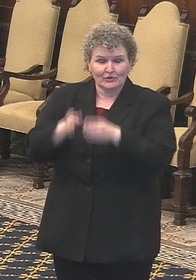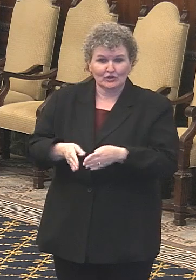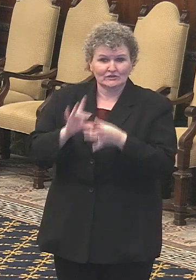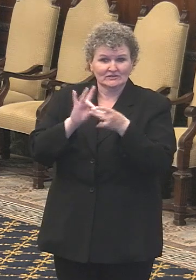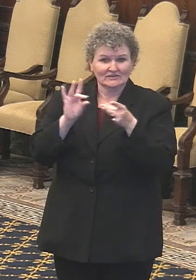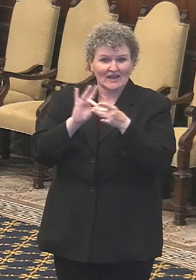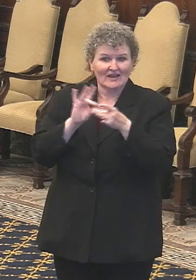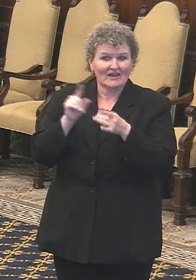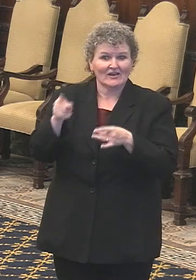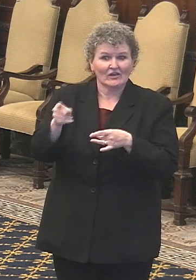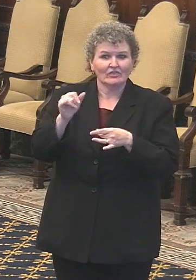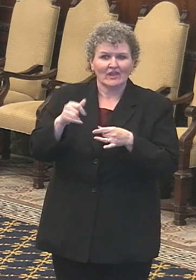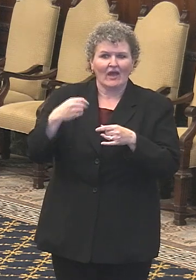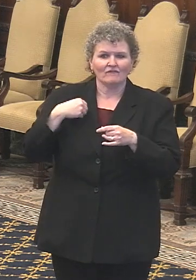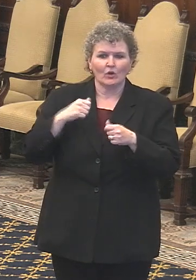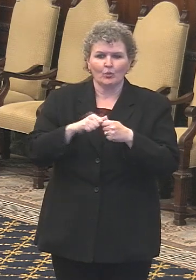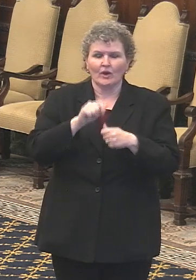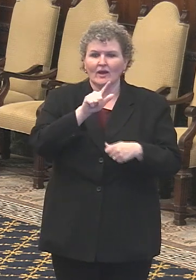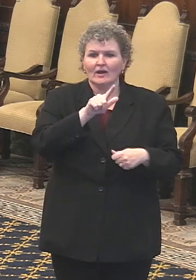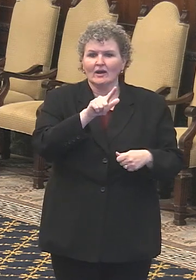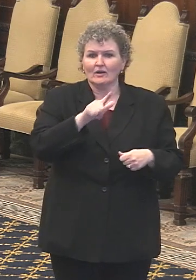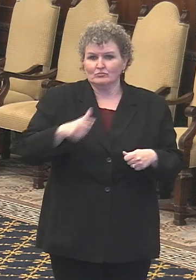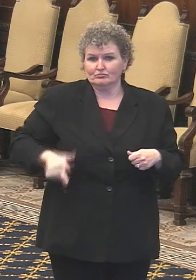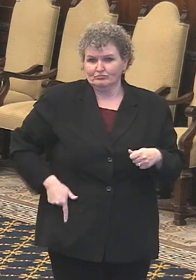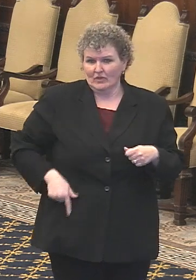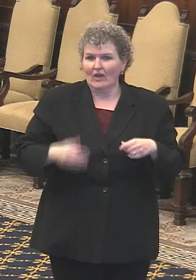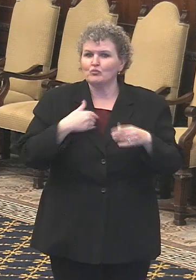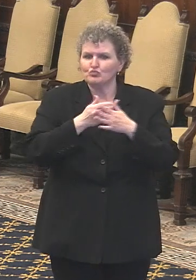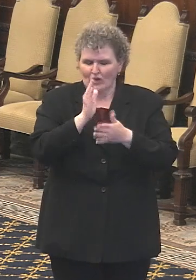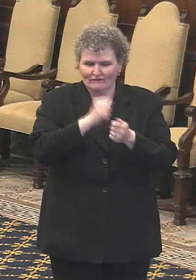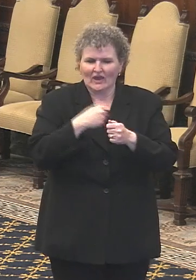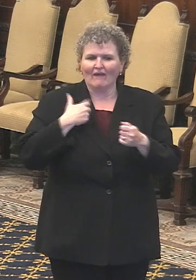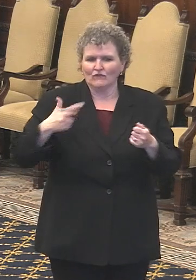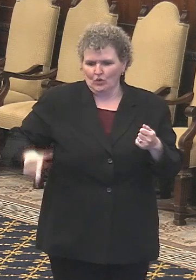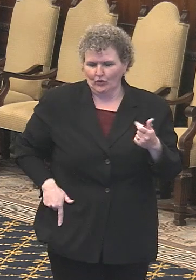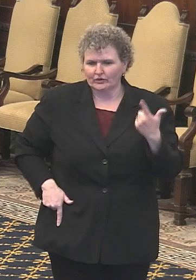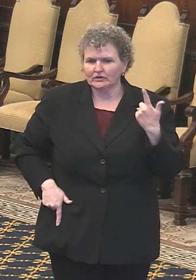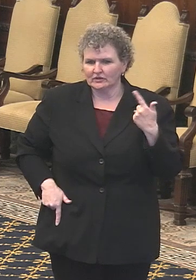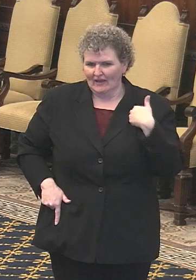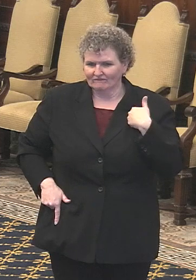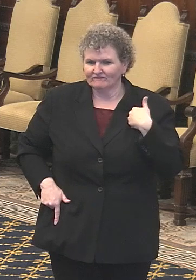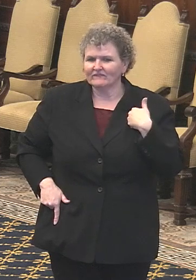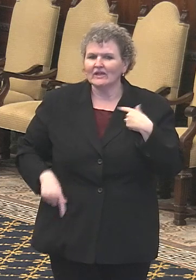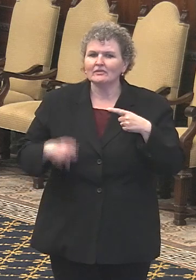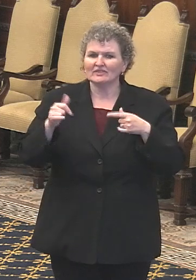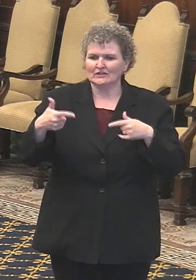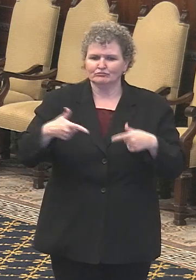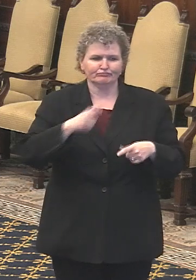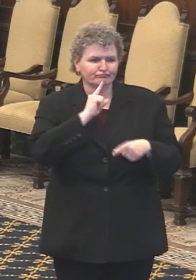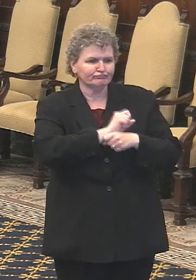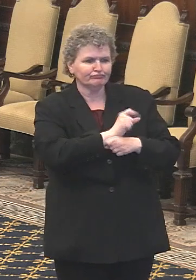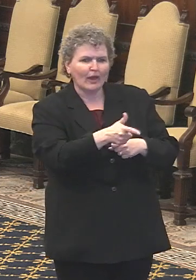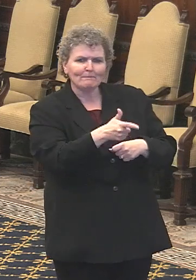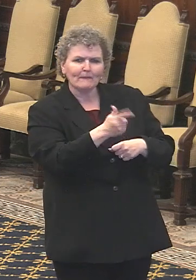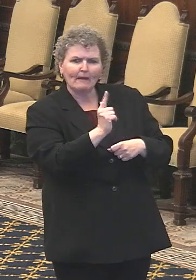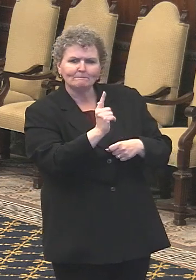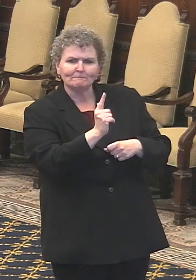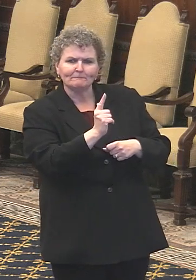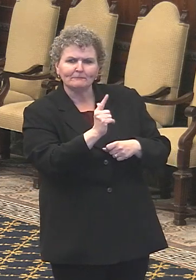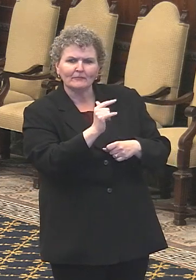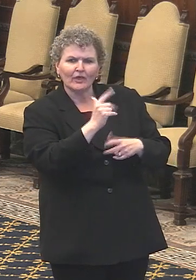carry has shot, I think, 3 others on a SEPTA bus. Are